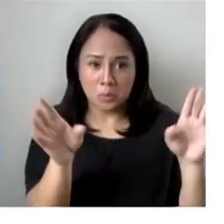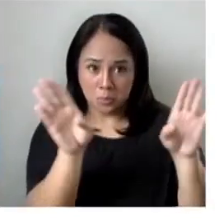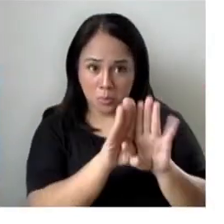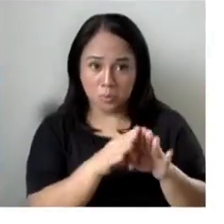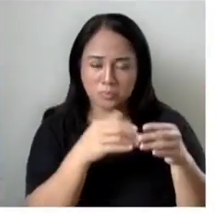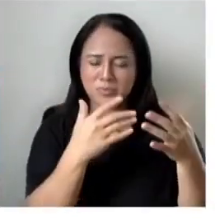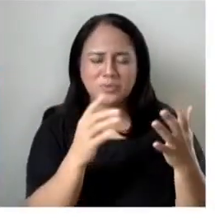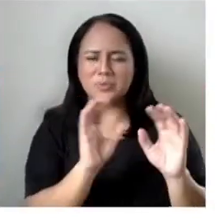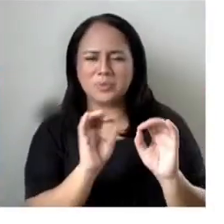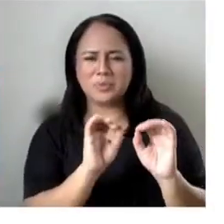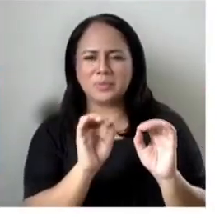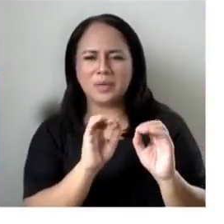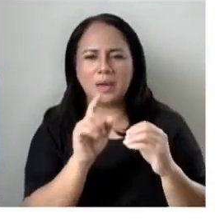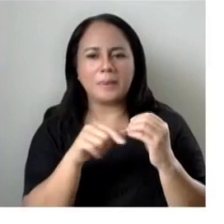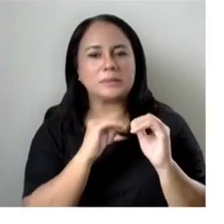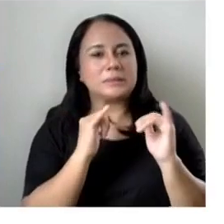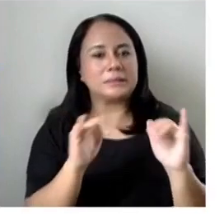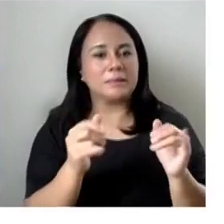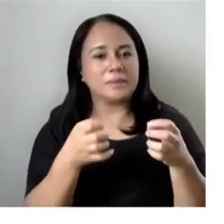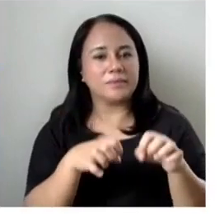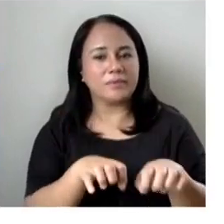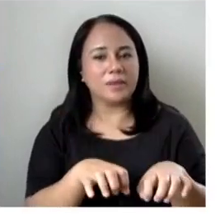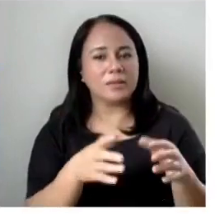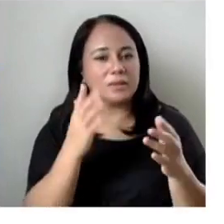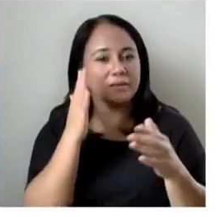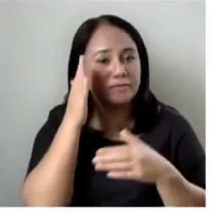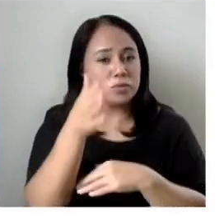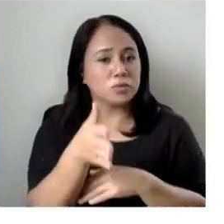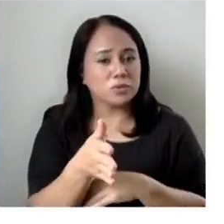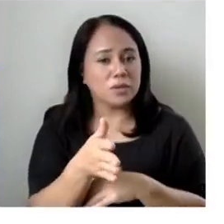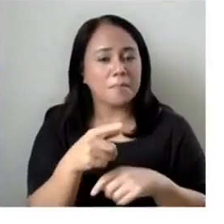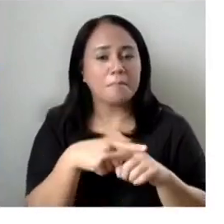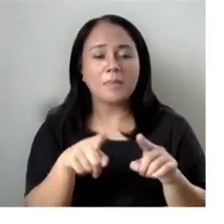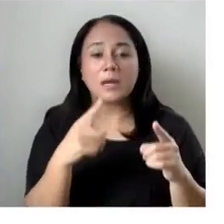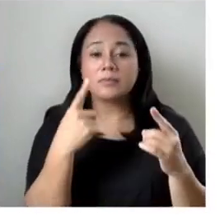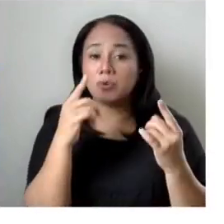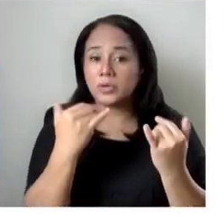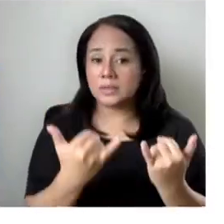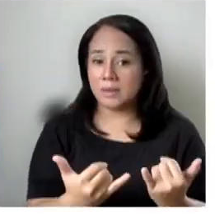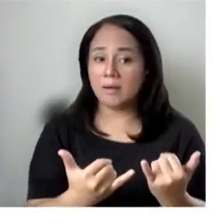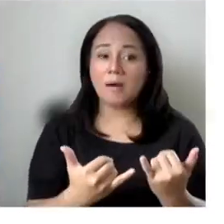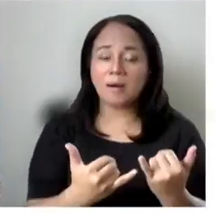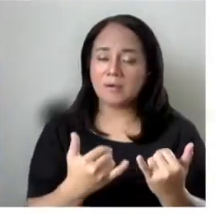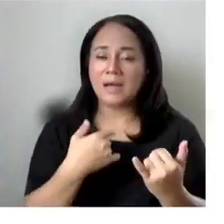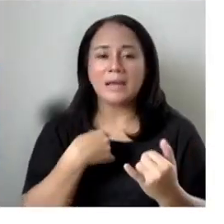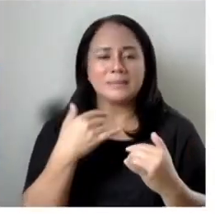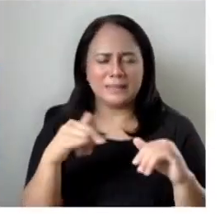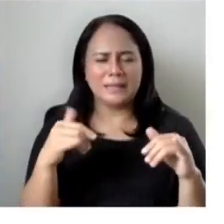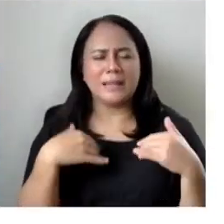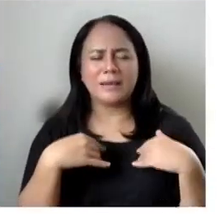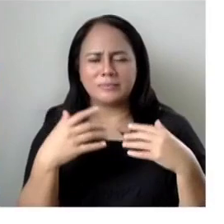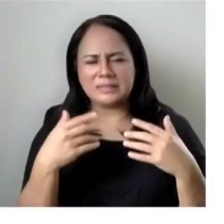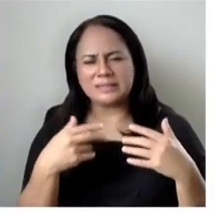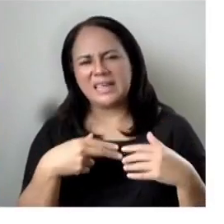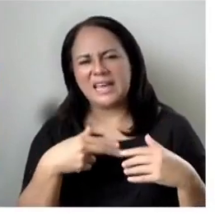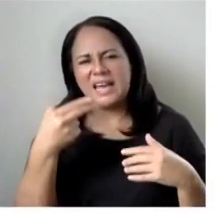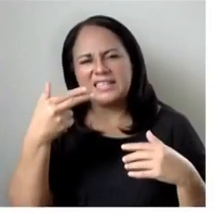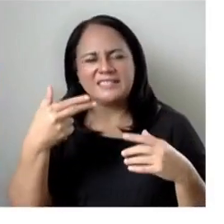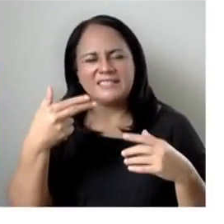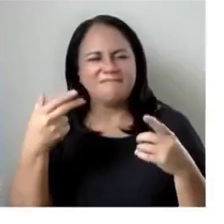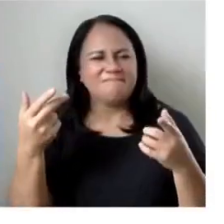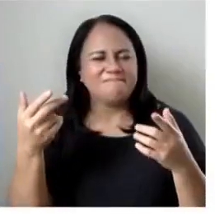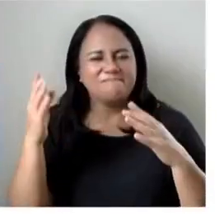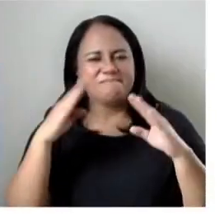to a similar event in the future. But at this time of heightened tensions between the Philippines and China, it is